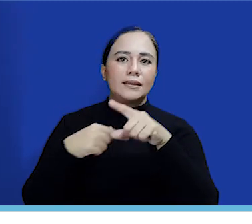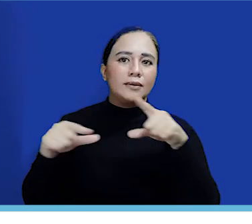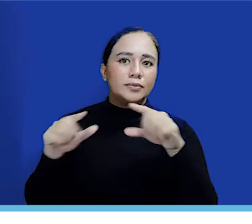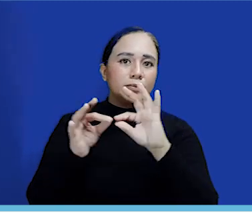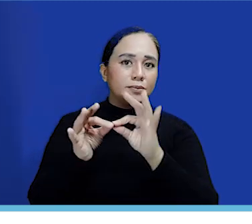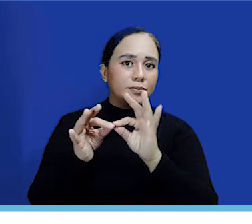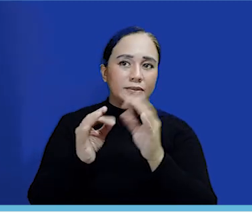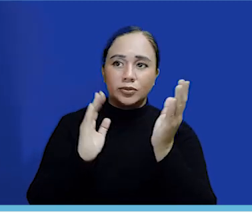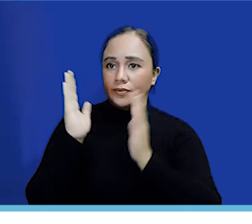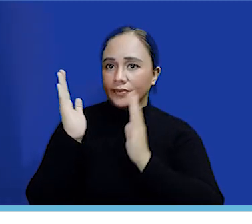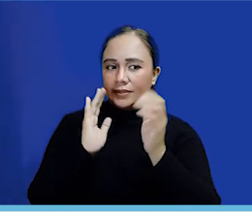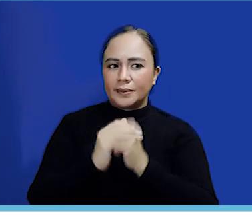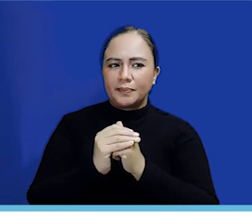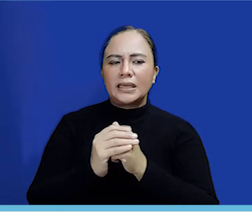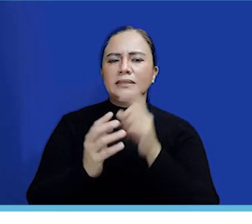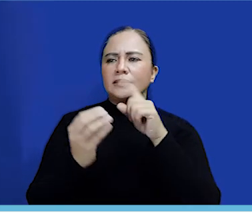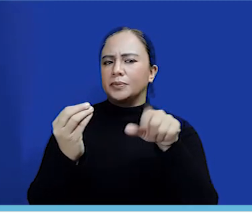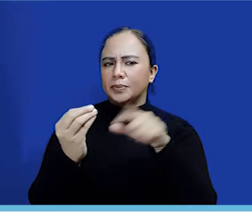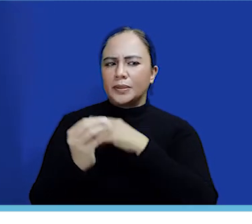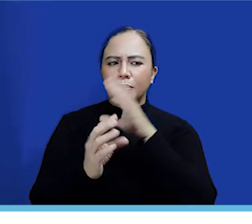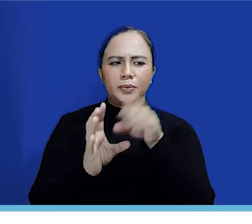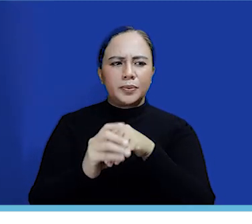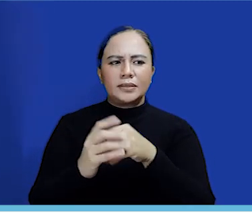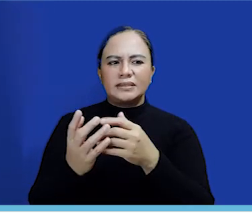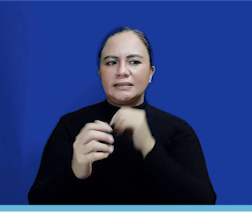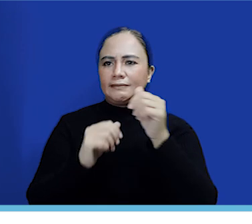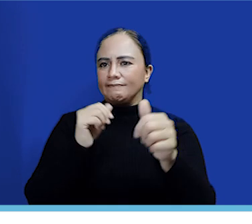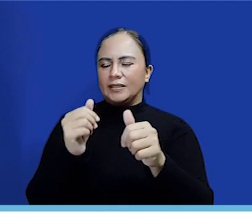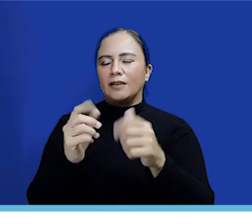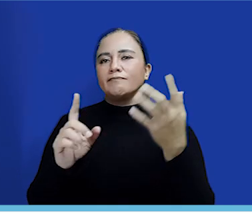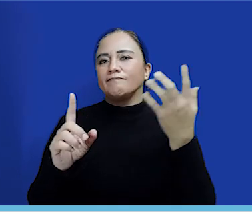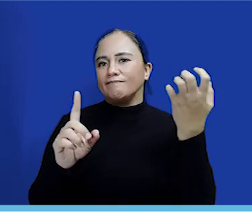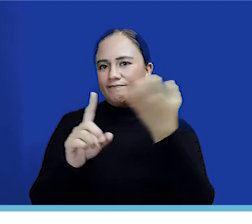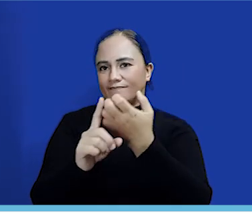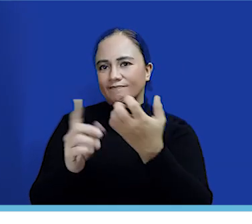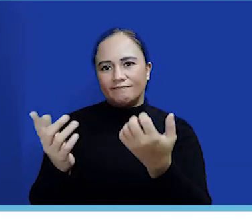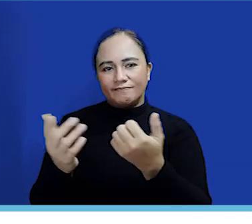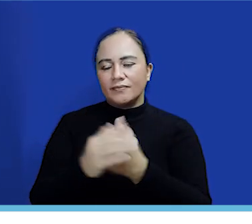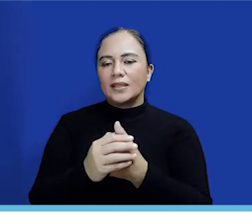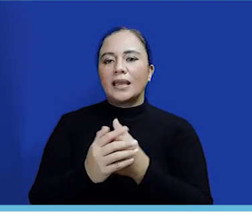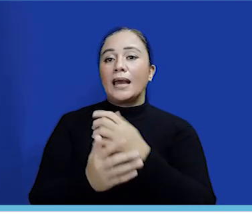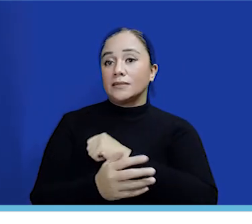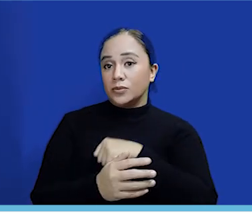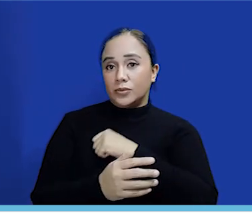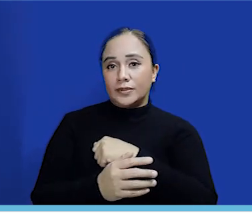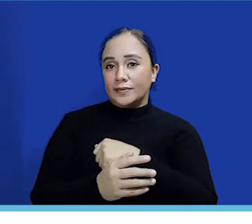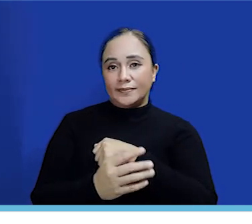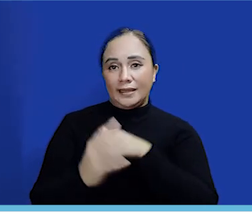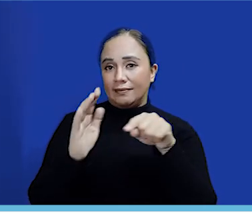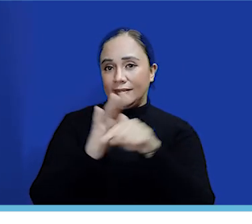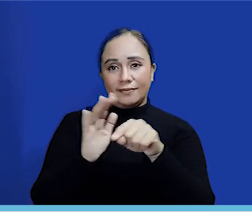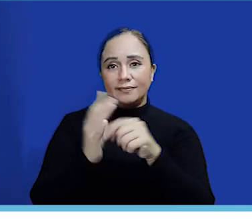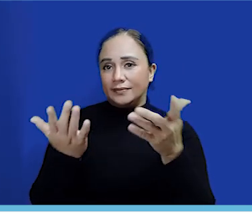language interpretation service, discrimination including denial of reasonable accommodation, attitude,